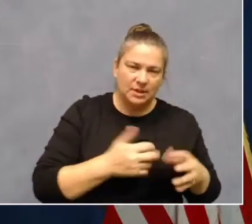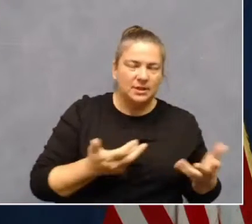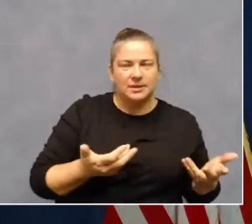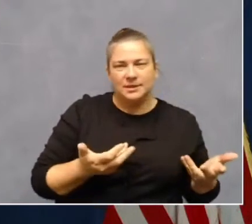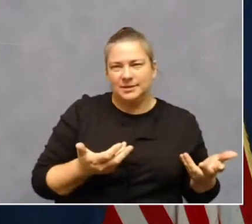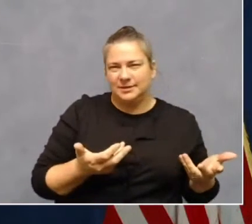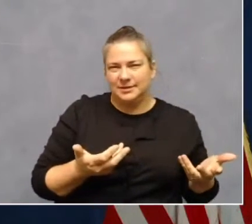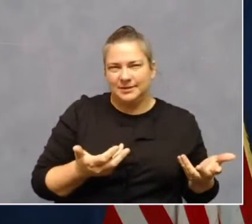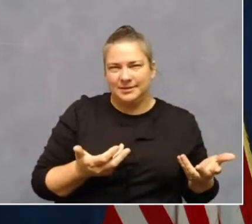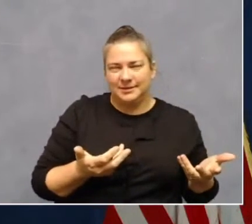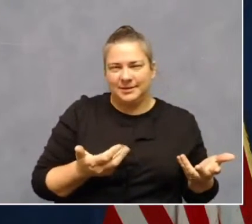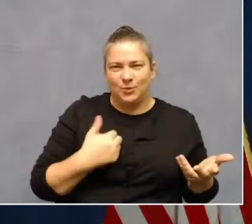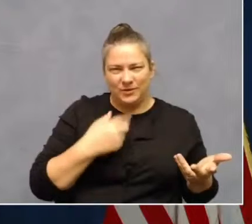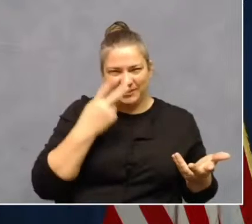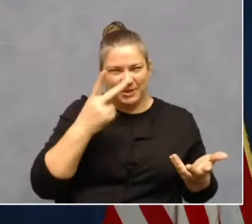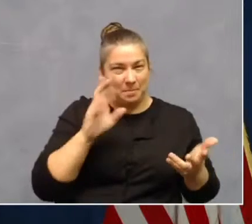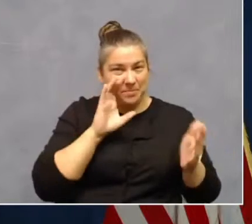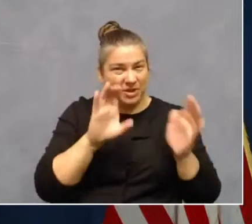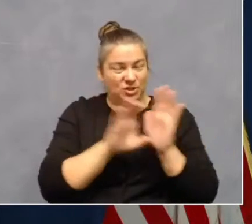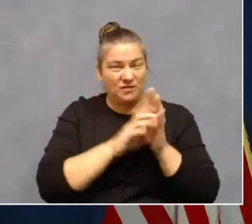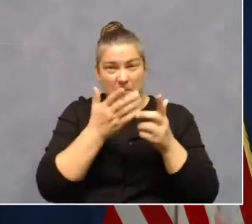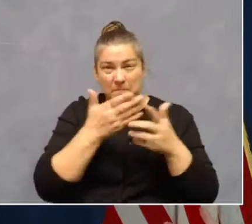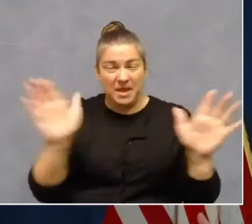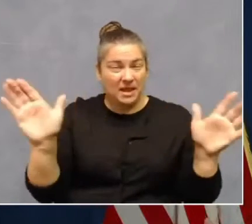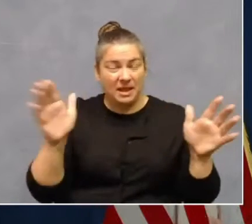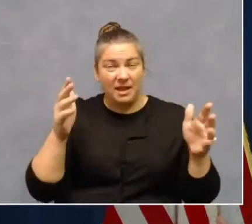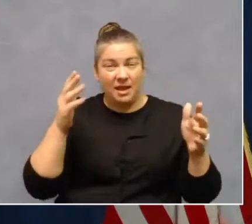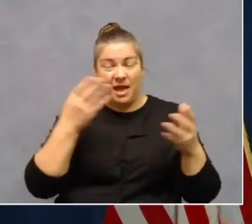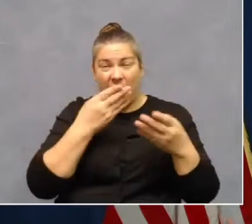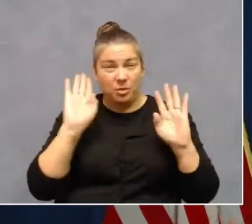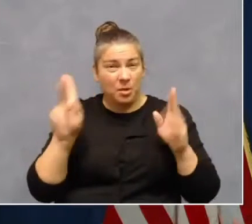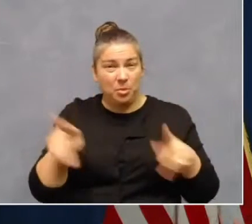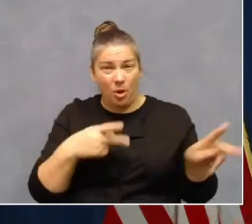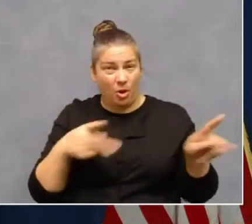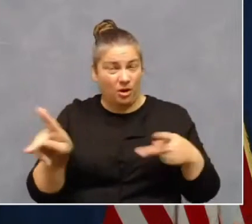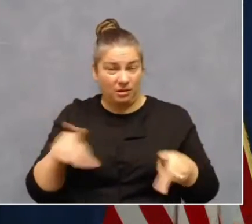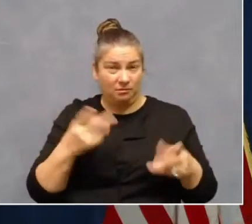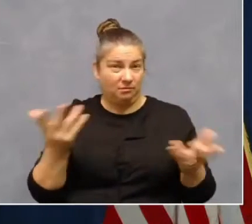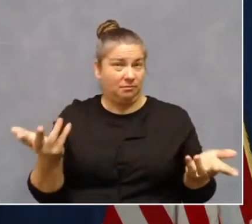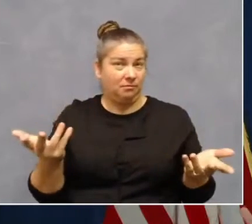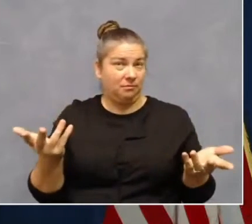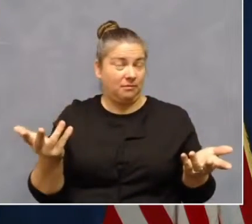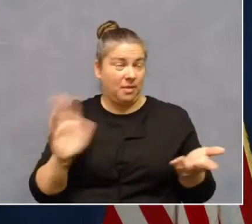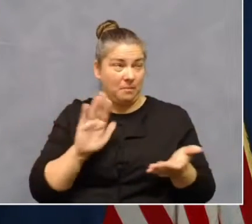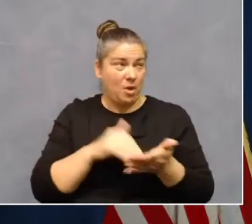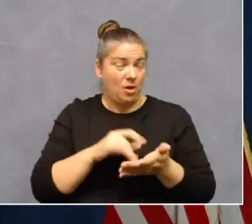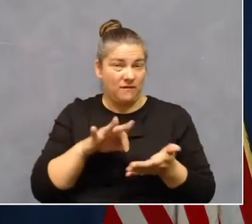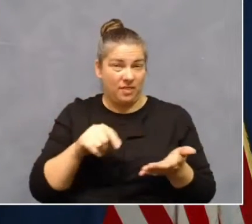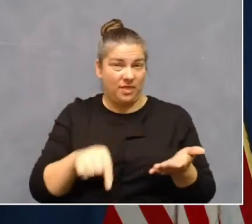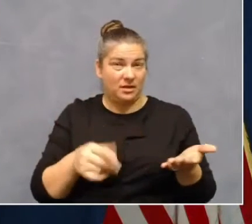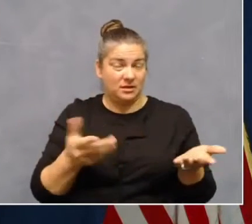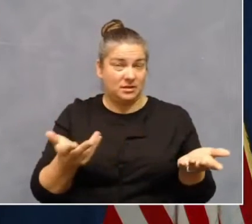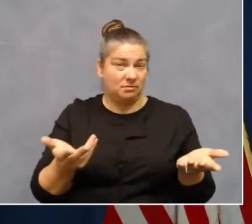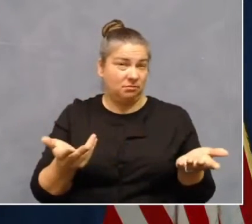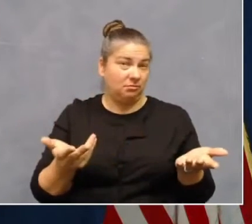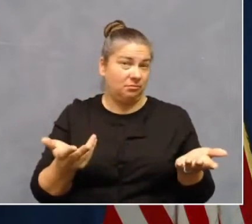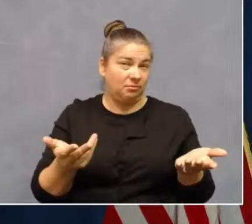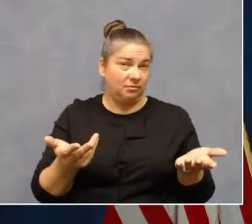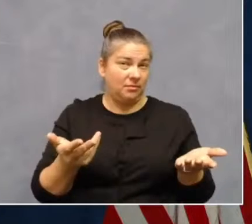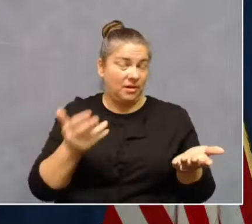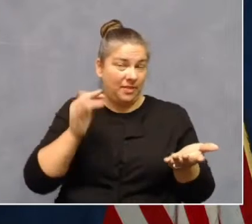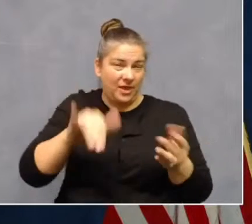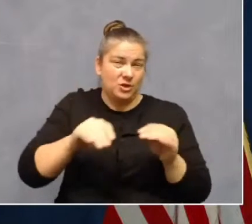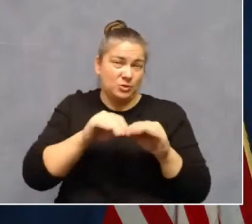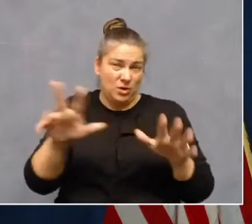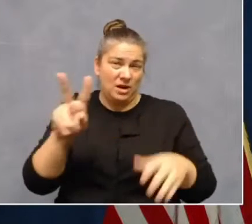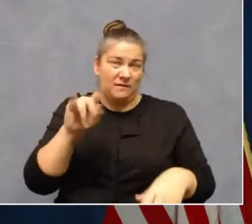we've seen pictures of some big Halloween parties in the midst of all of this. Again, that's spreading the virus. It's making it